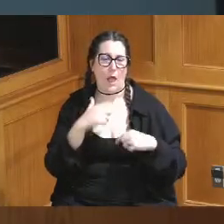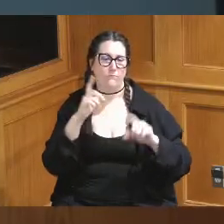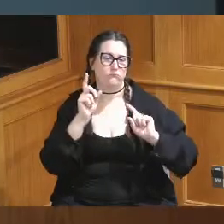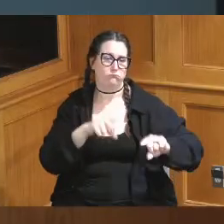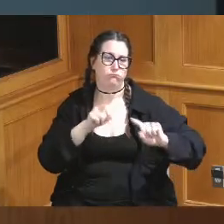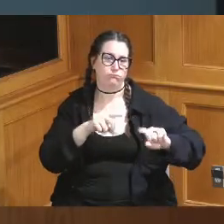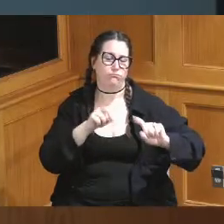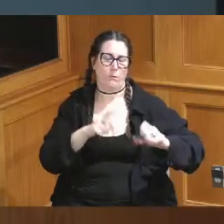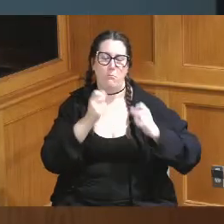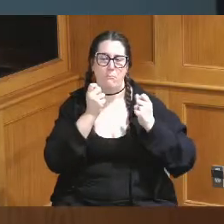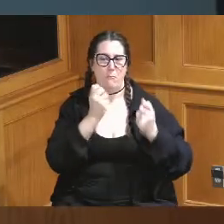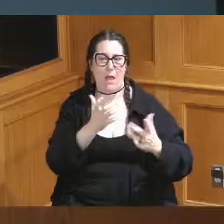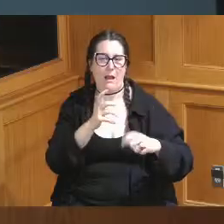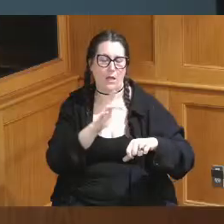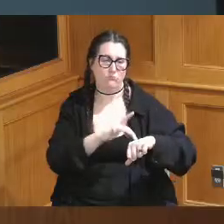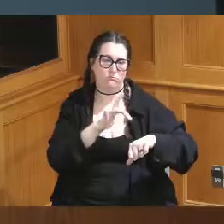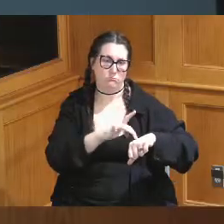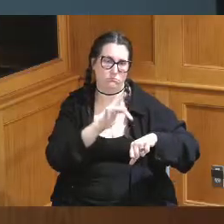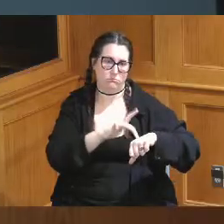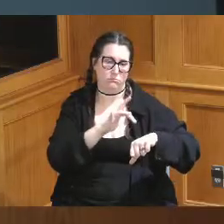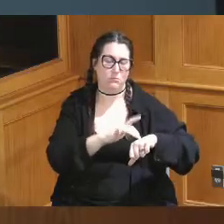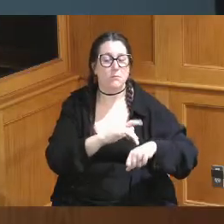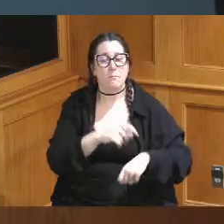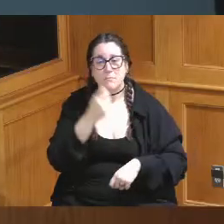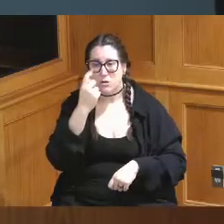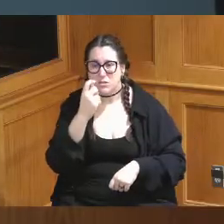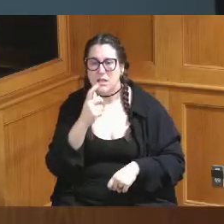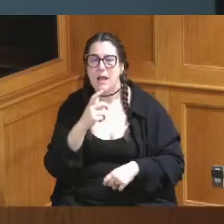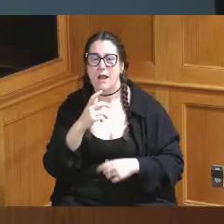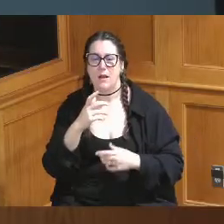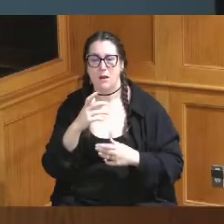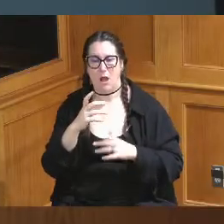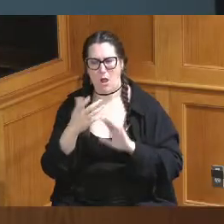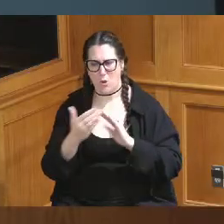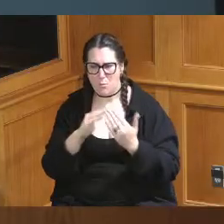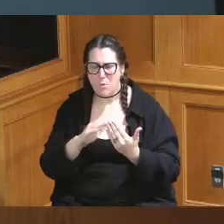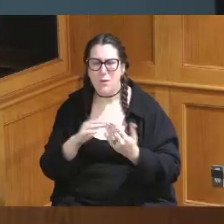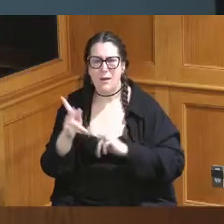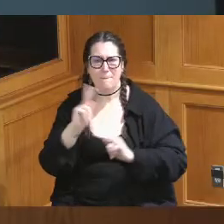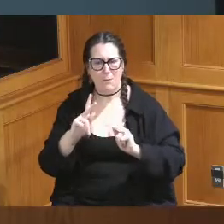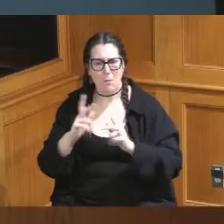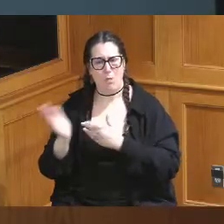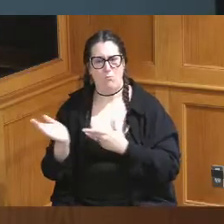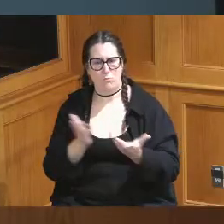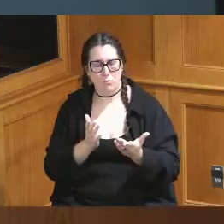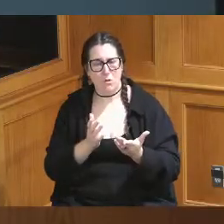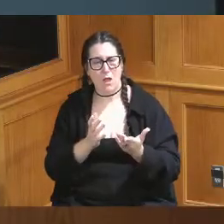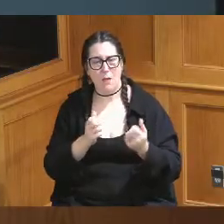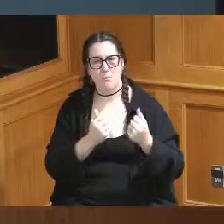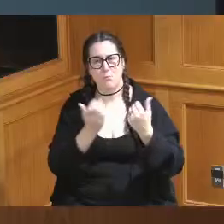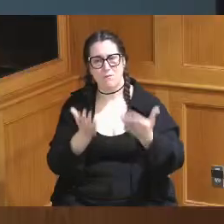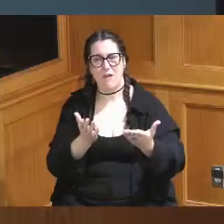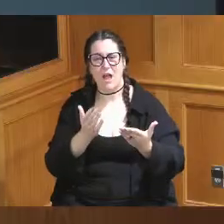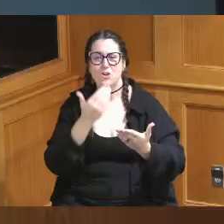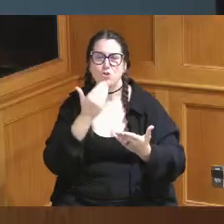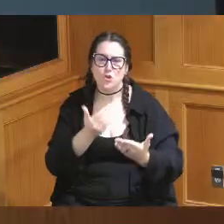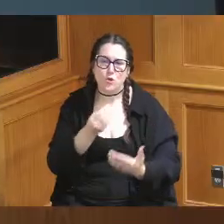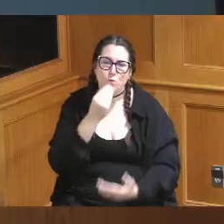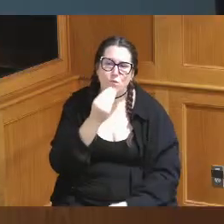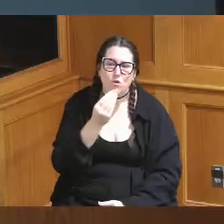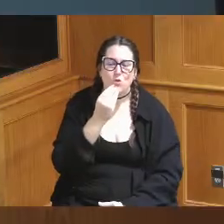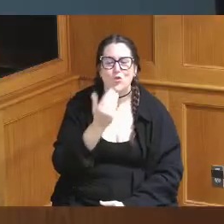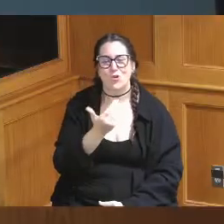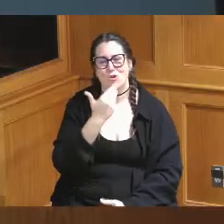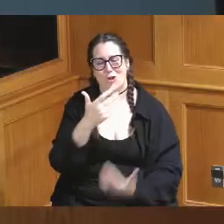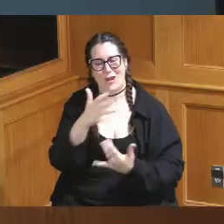family, I can attest to what it means to bring community people together and provide nutrition for all of us, good food, a good